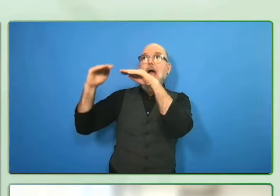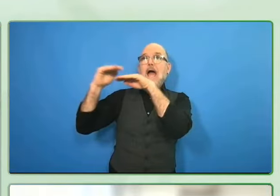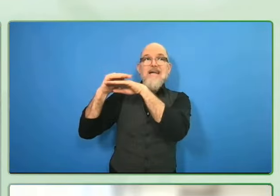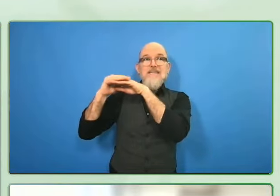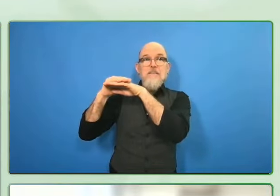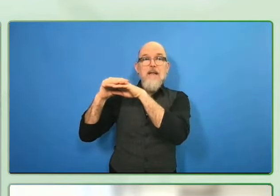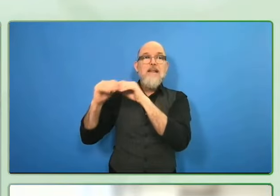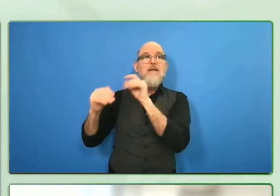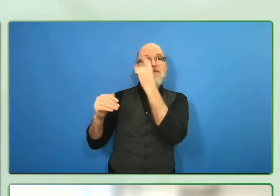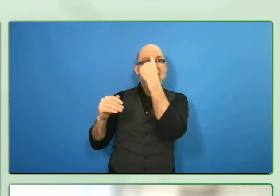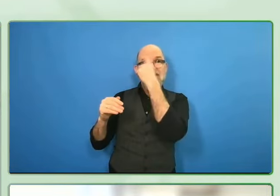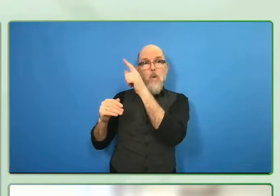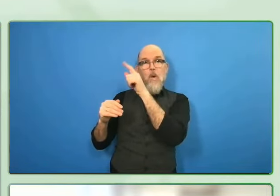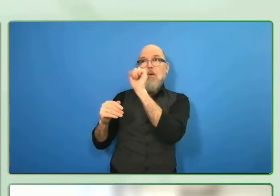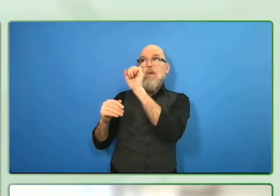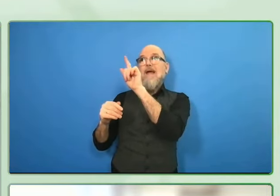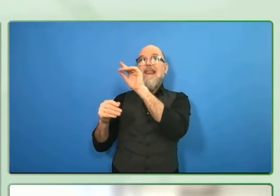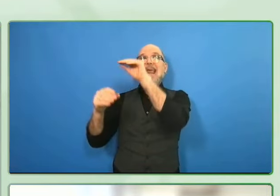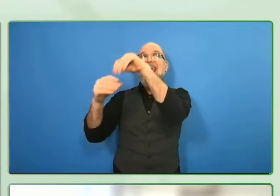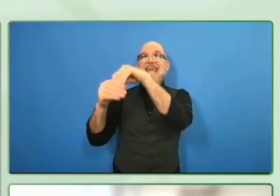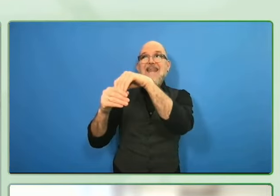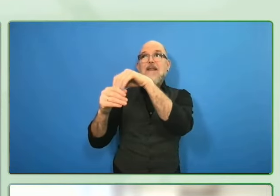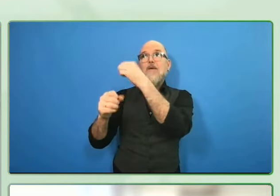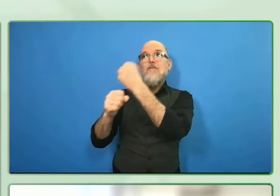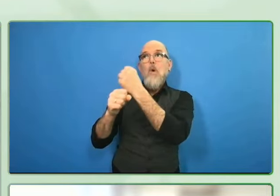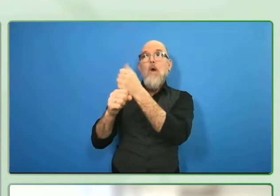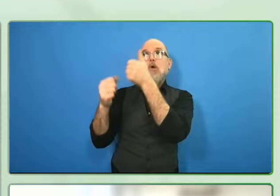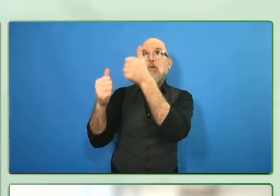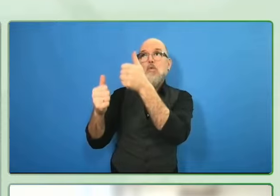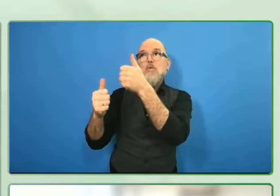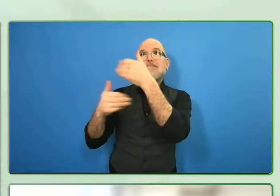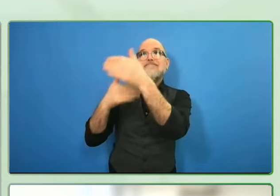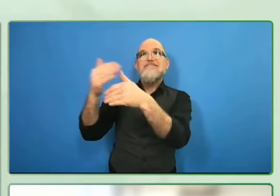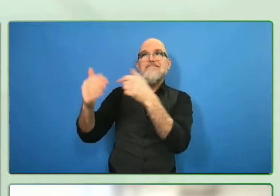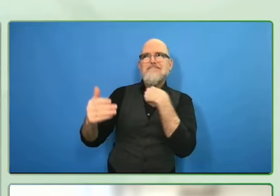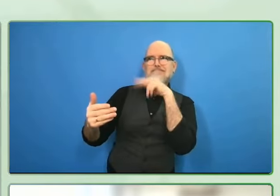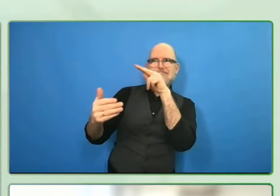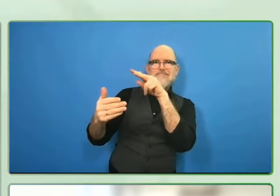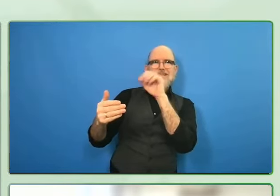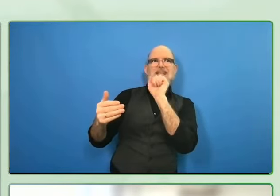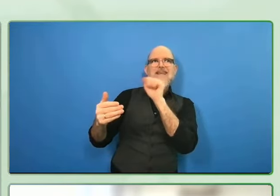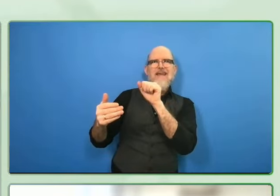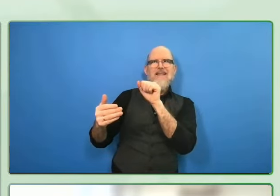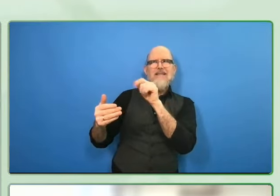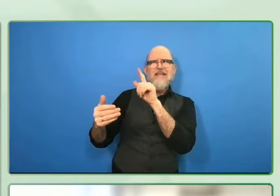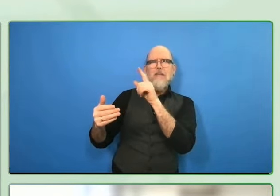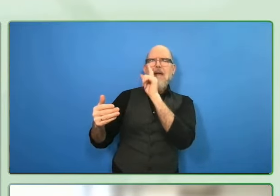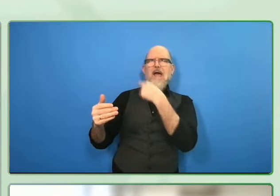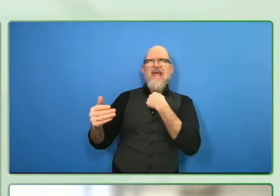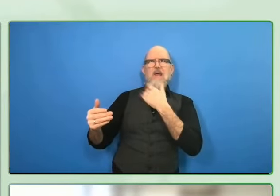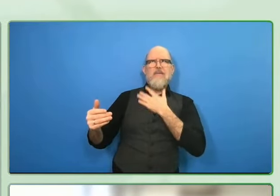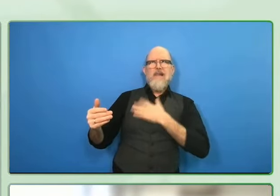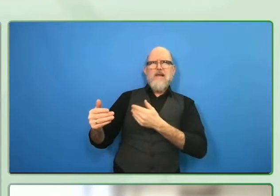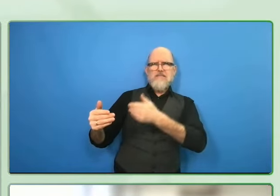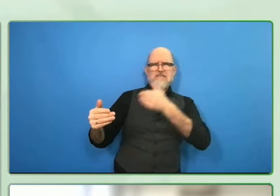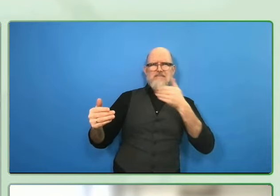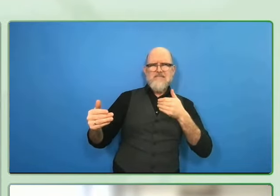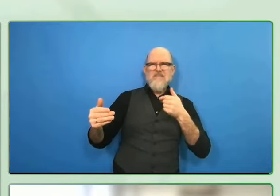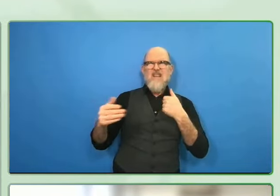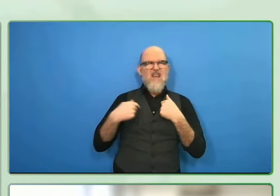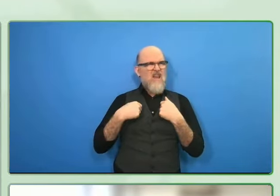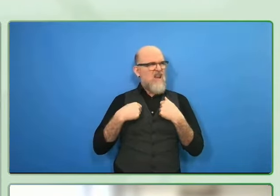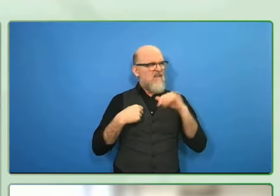work. It seems a little odd to me that I have to write a whole range of different approaches and arguments to